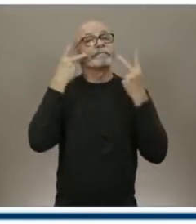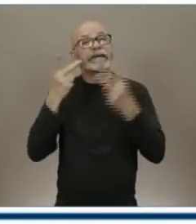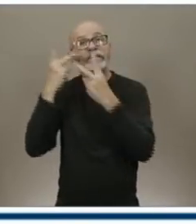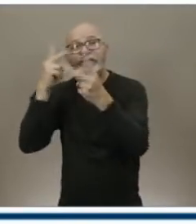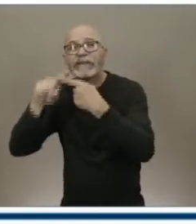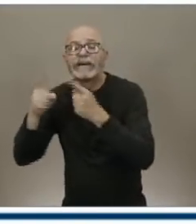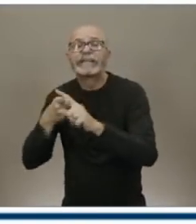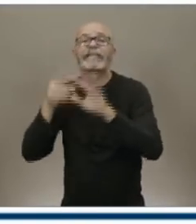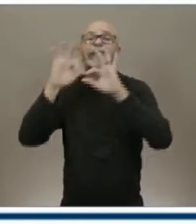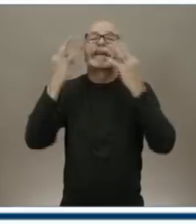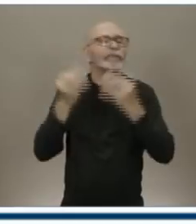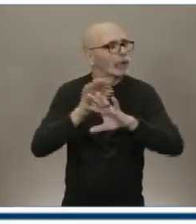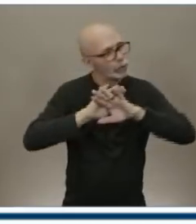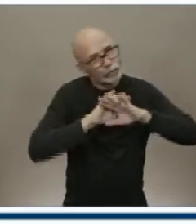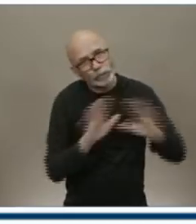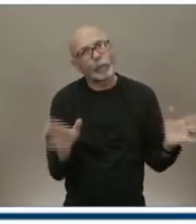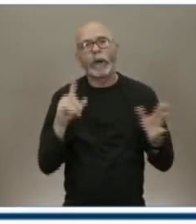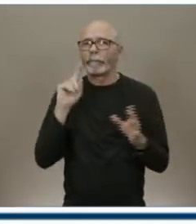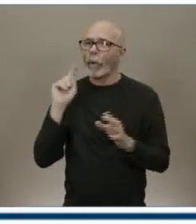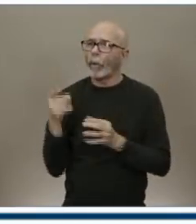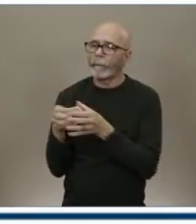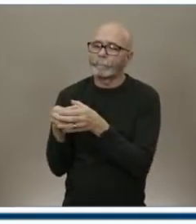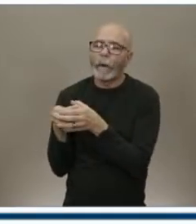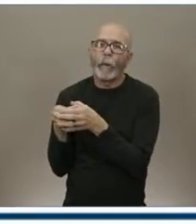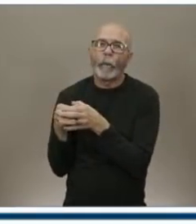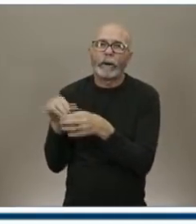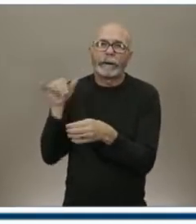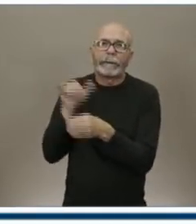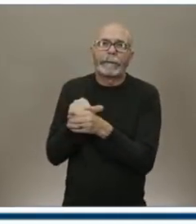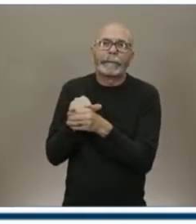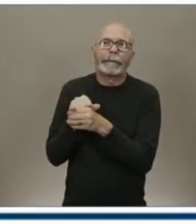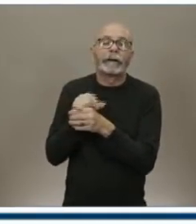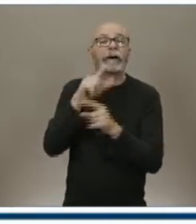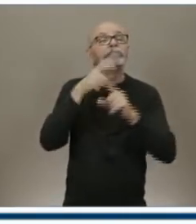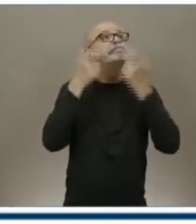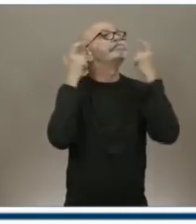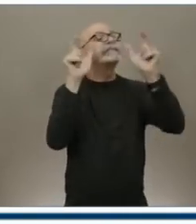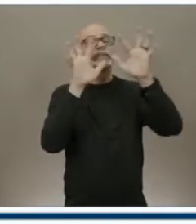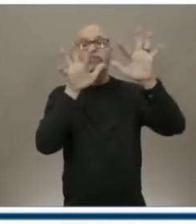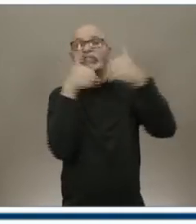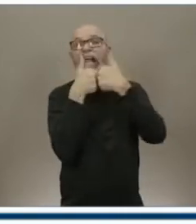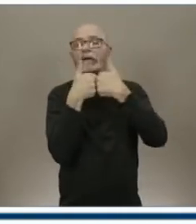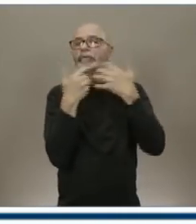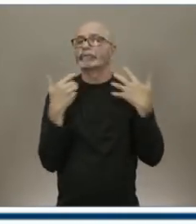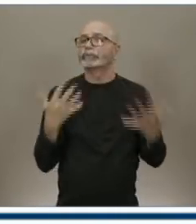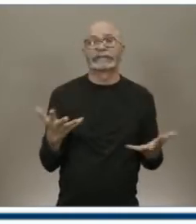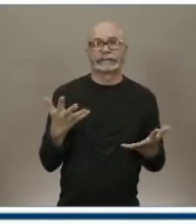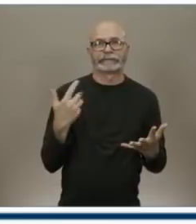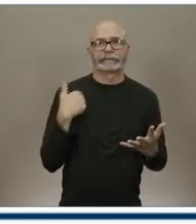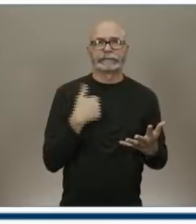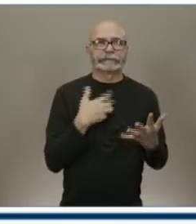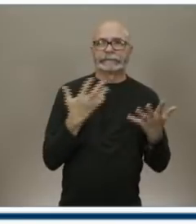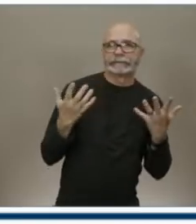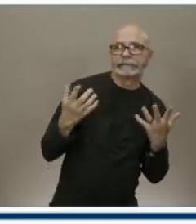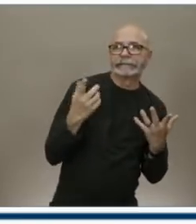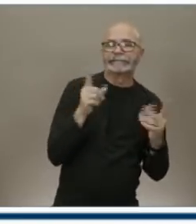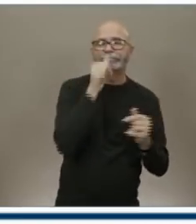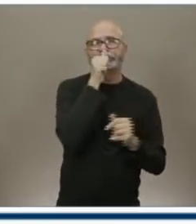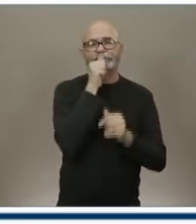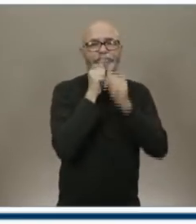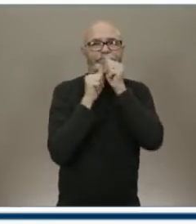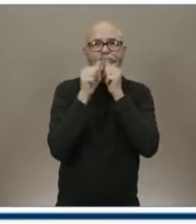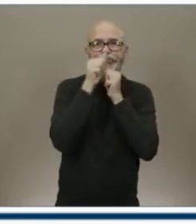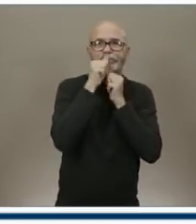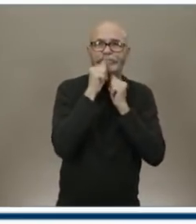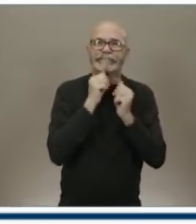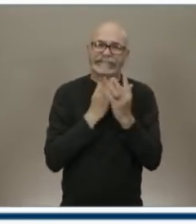yet, or as Dr. Tam said, the biggest test of our resolve. The trends in our numbers are very encouraging. They